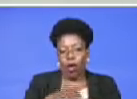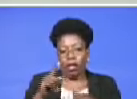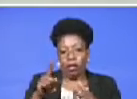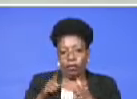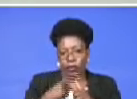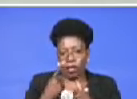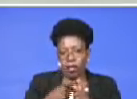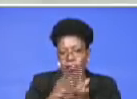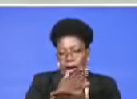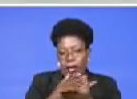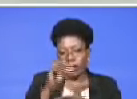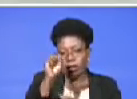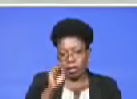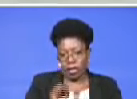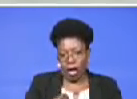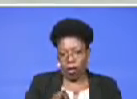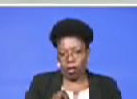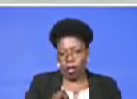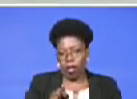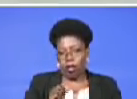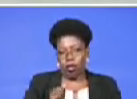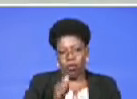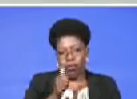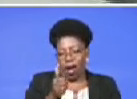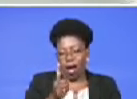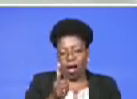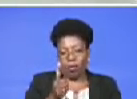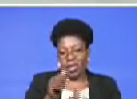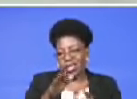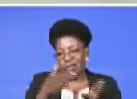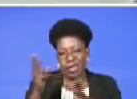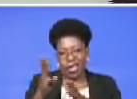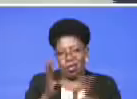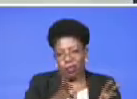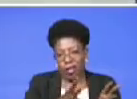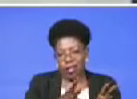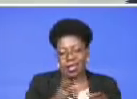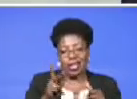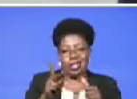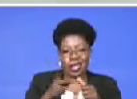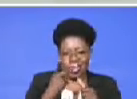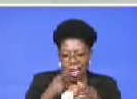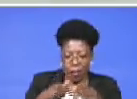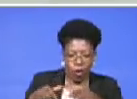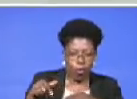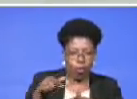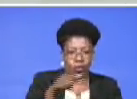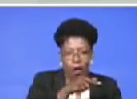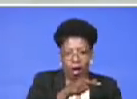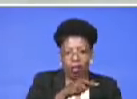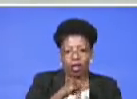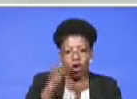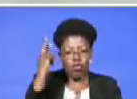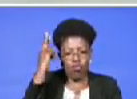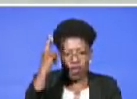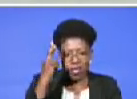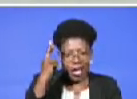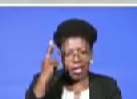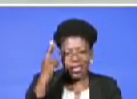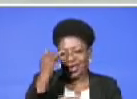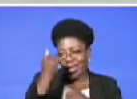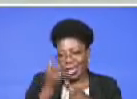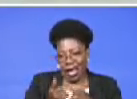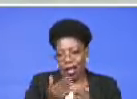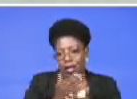south. We went too far and we hit some dead wind. And when we came around on the second lap, we had too much high speed and realized until we get on the last lap